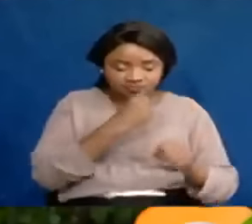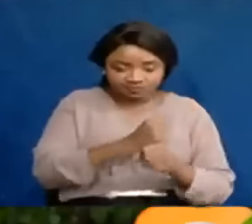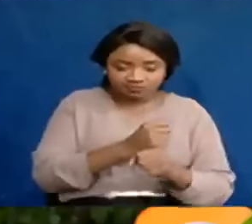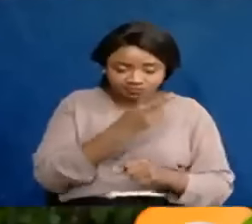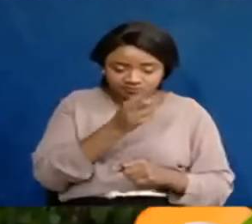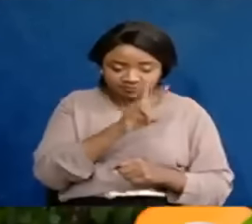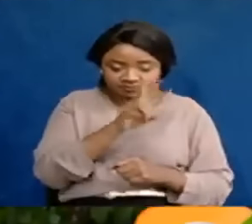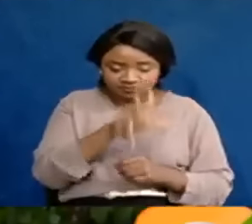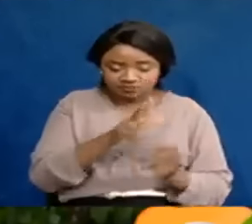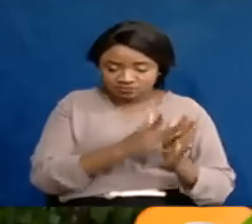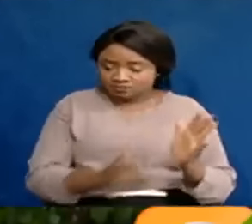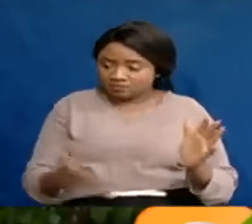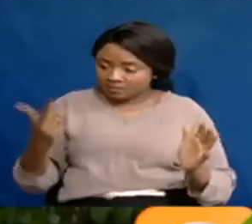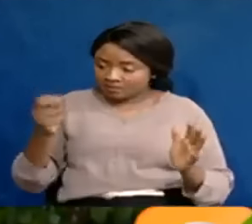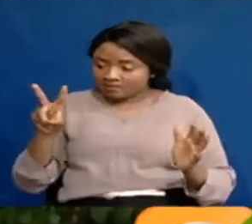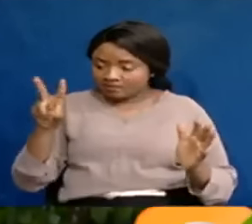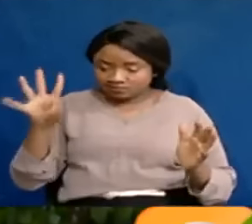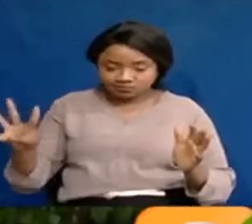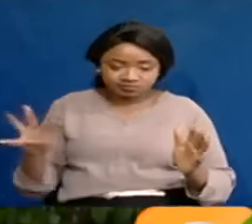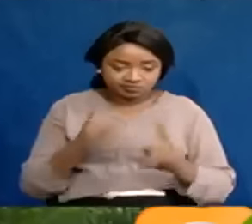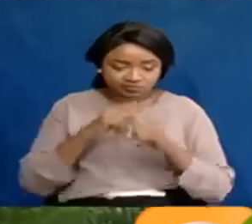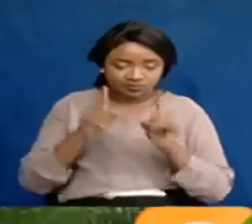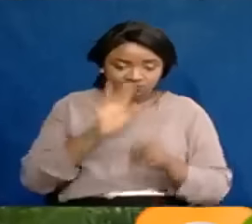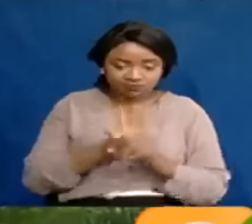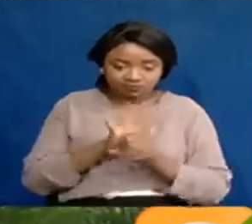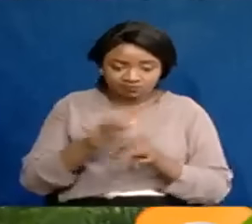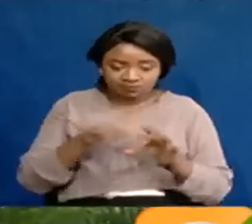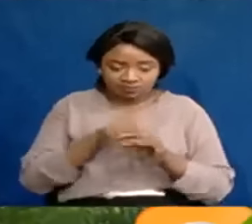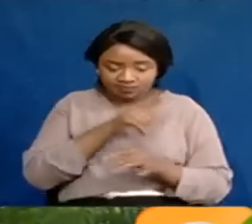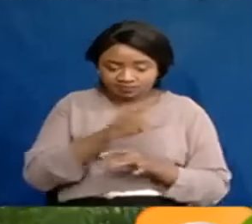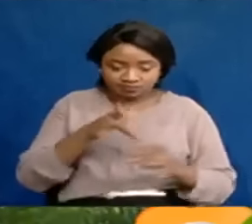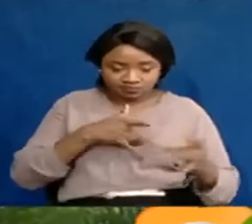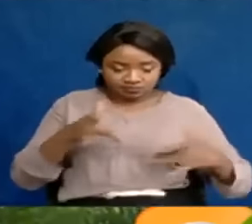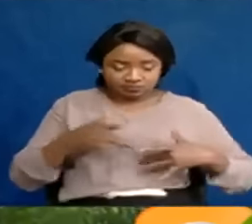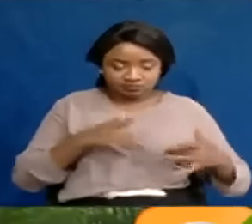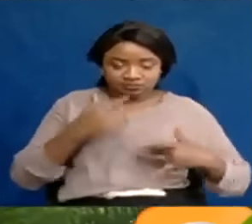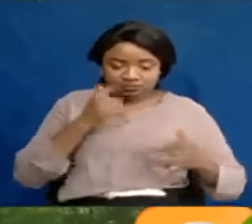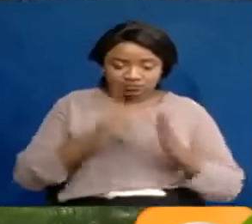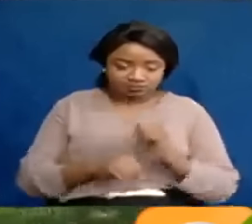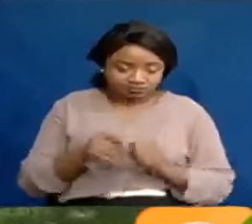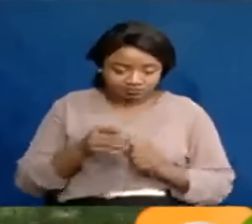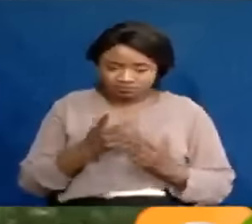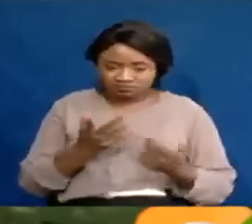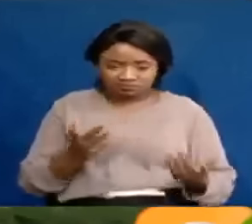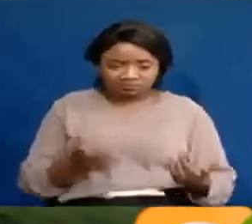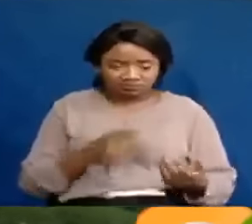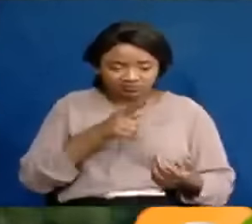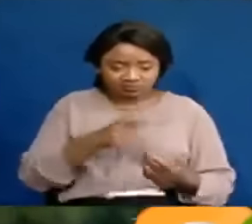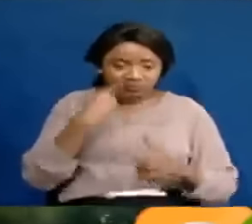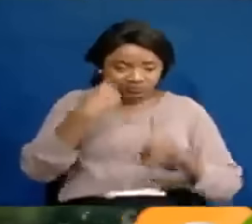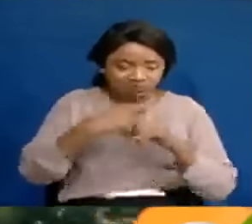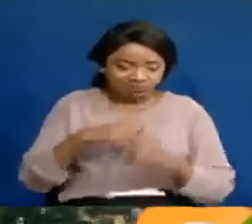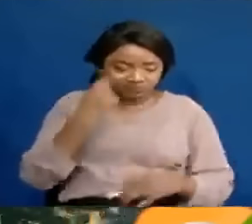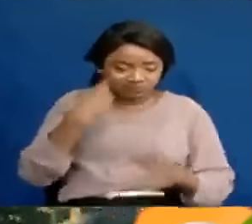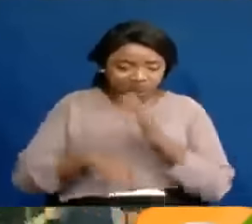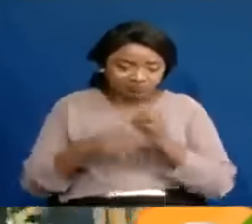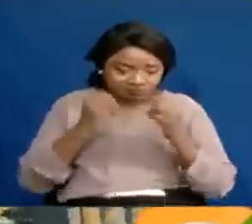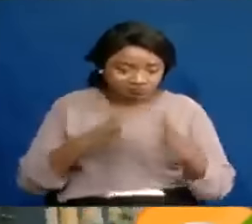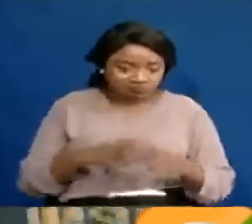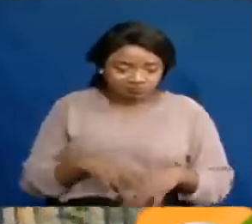2023-2024. Members concerned that the renovation expenditure was equal or more than the total cost of constructing the buildings in the